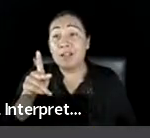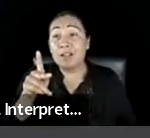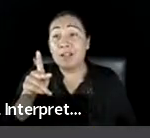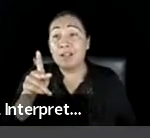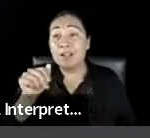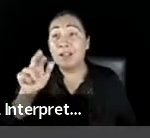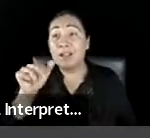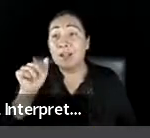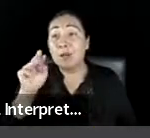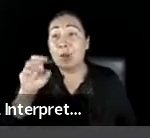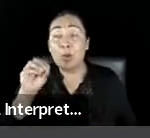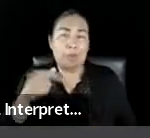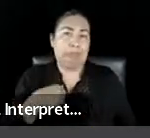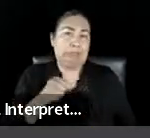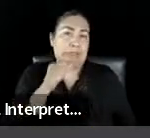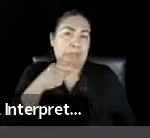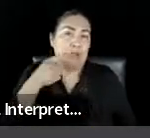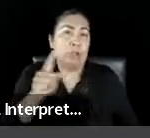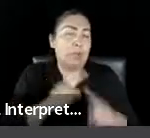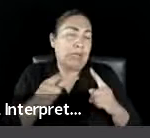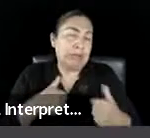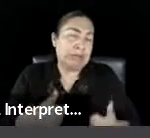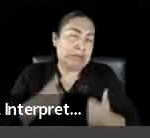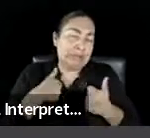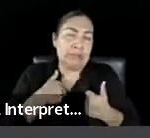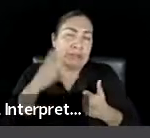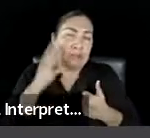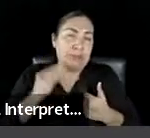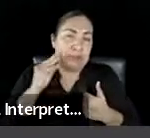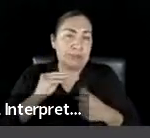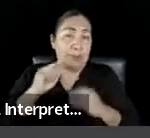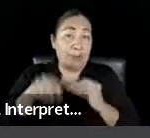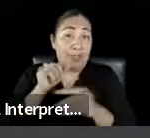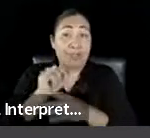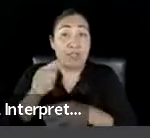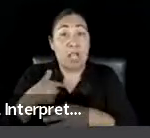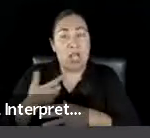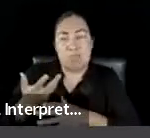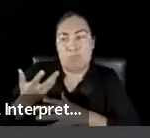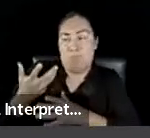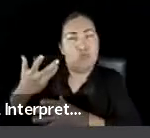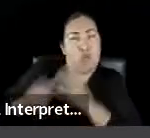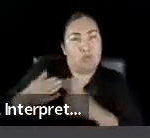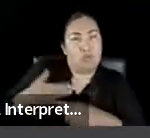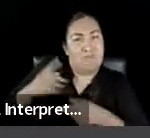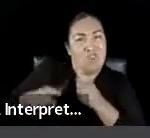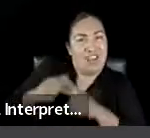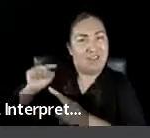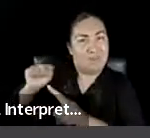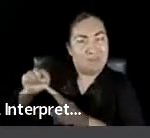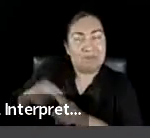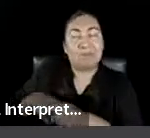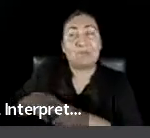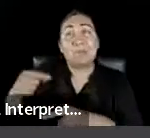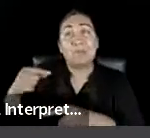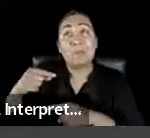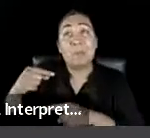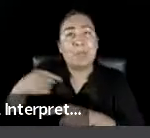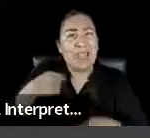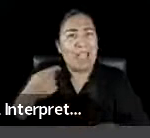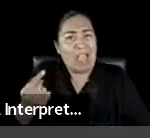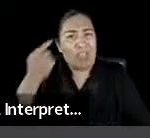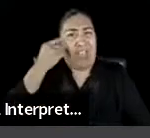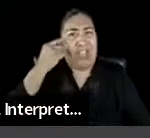loss survivor. I also have lived experience about it. And when I lost my buddy, I thought that suicide was about